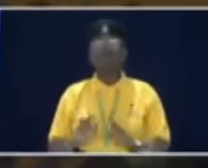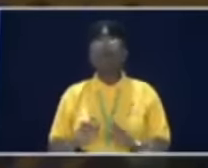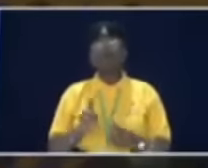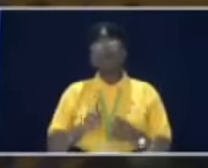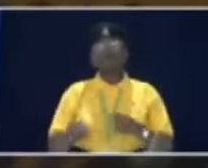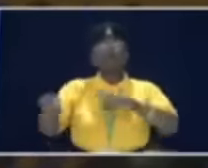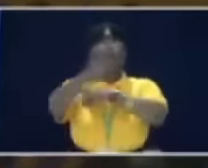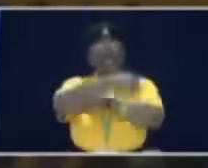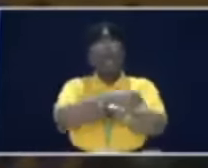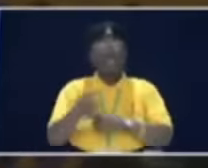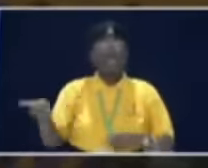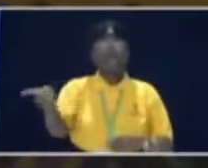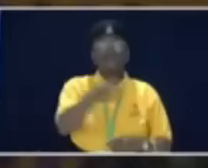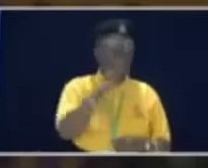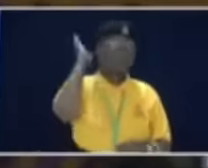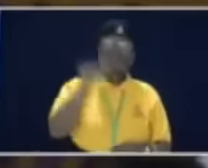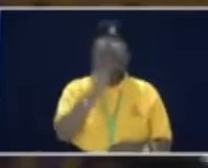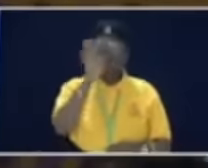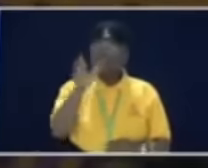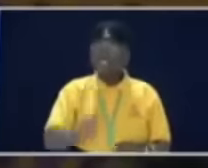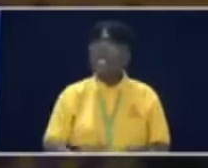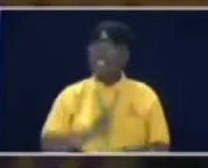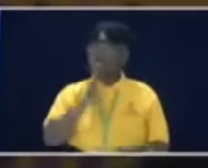Today you are not going to be gentle as a dove.